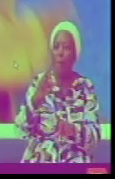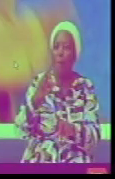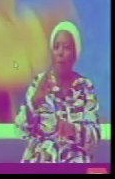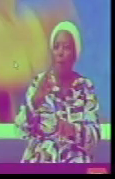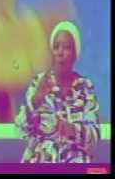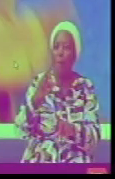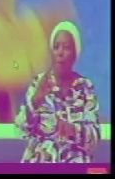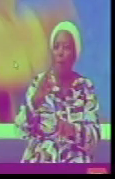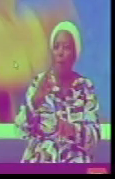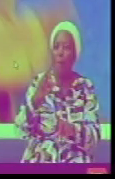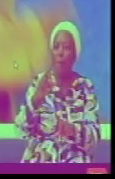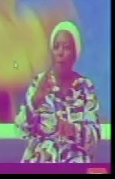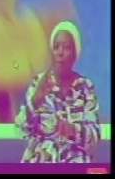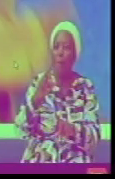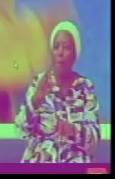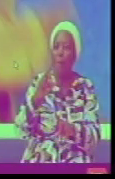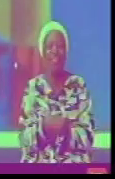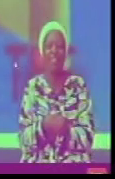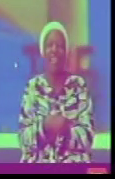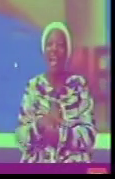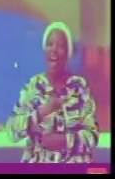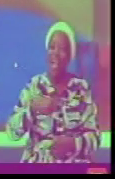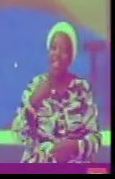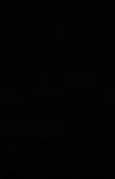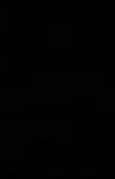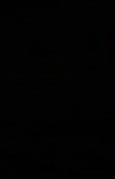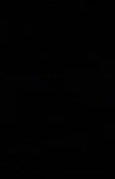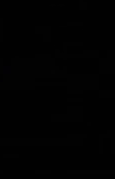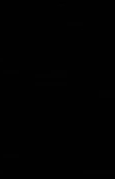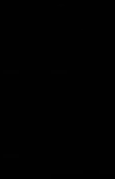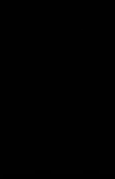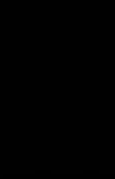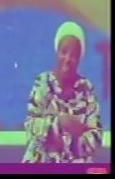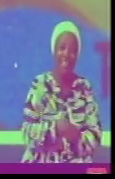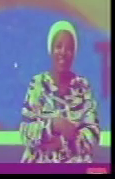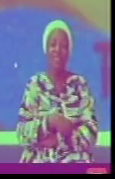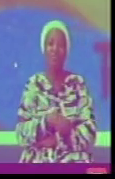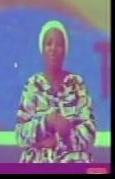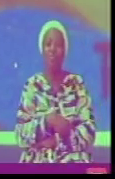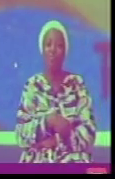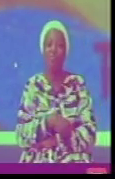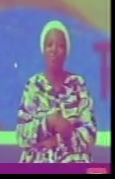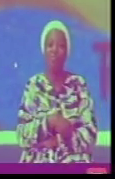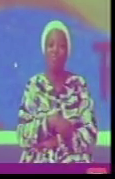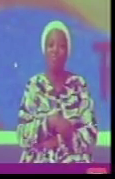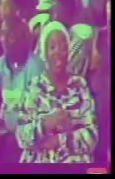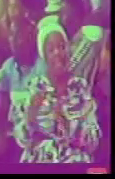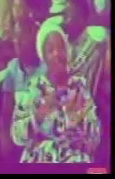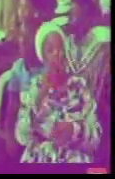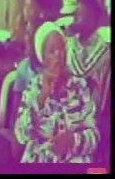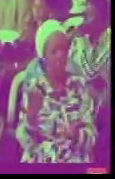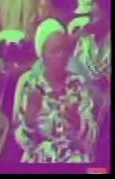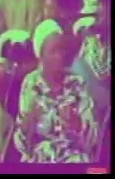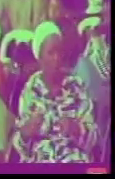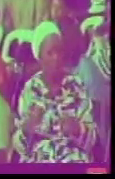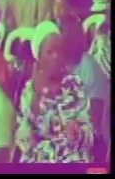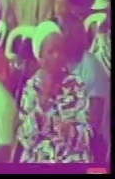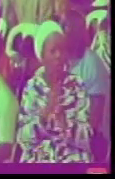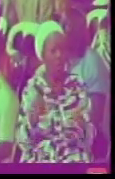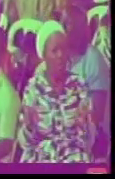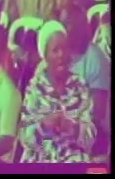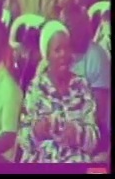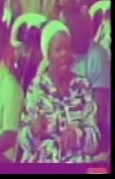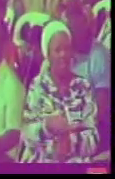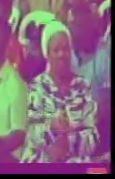believes is your day. I said, today is your day. If you will come like they came, if you